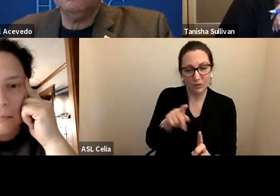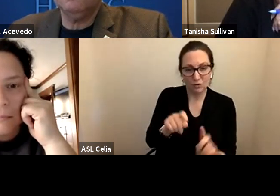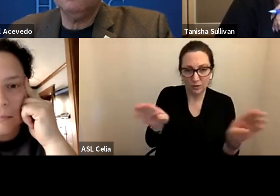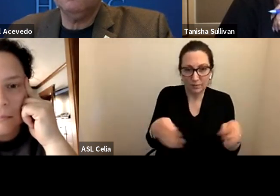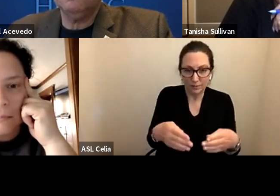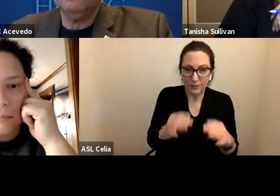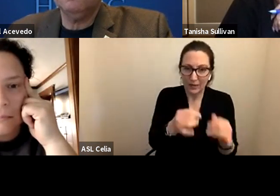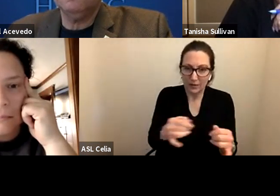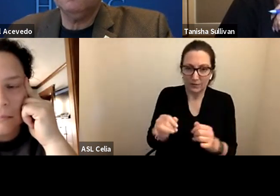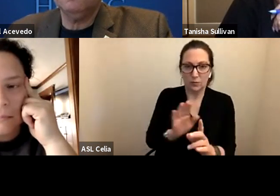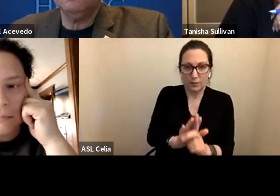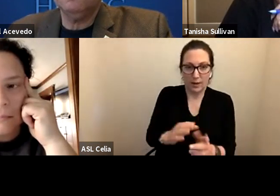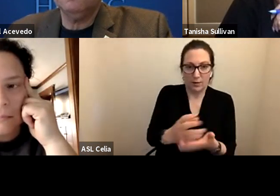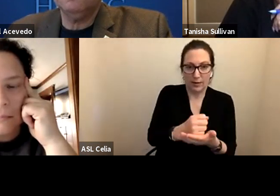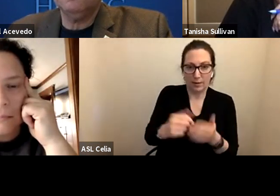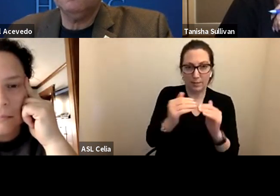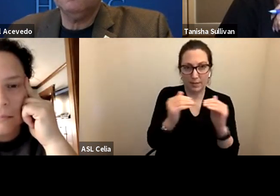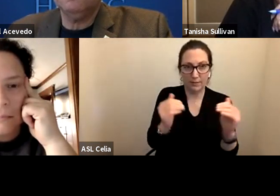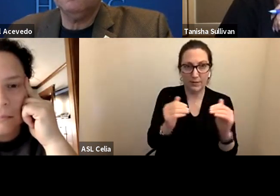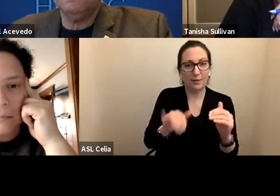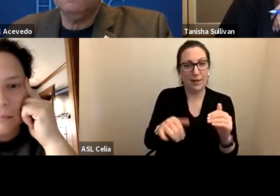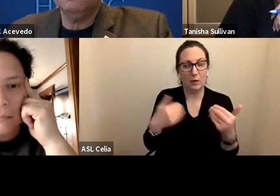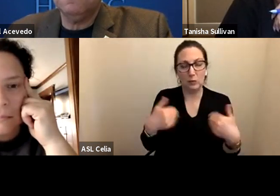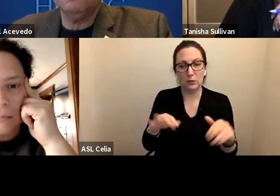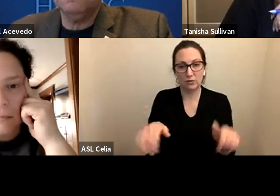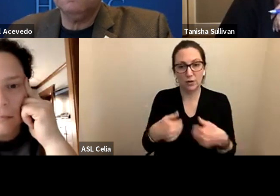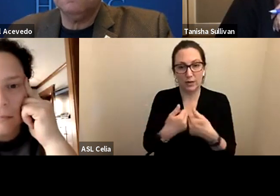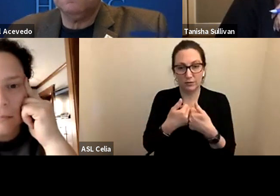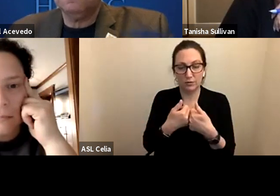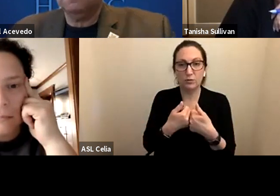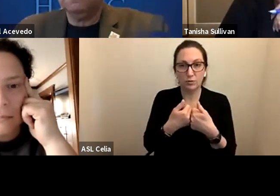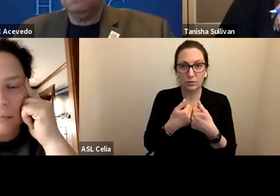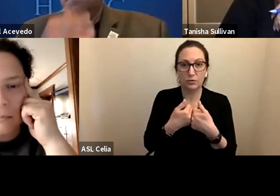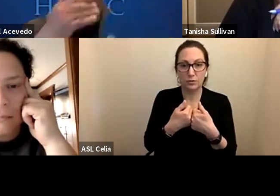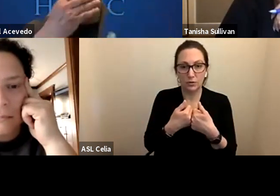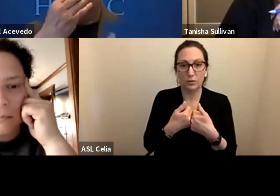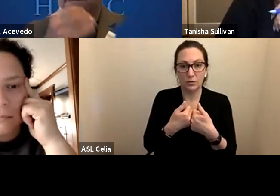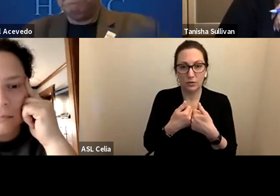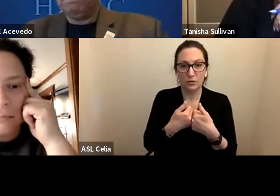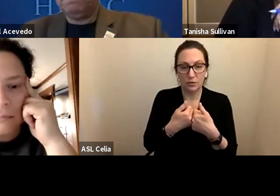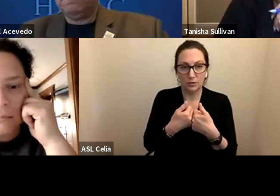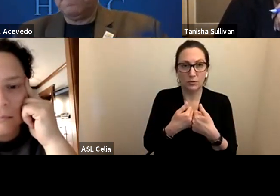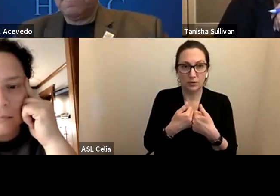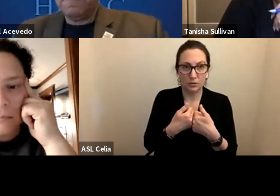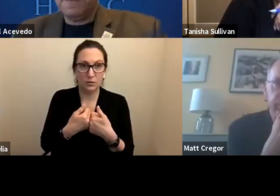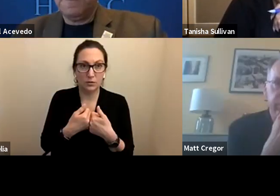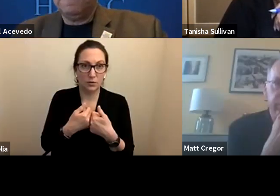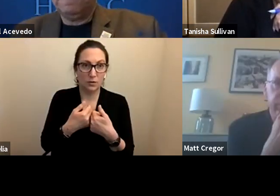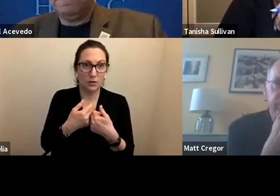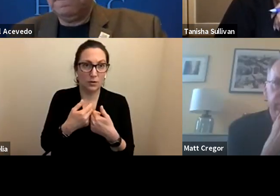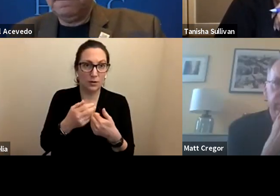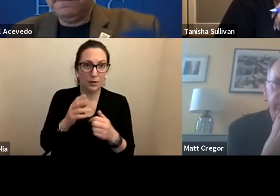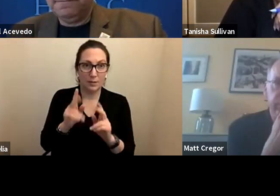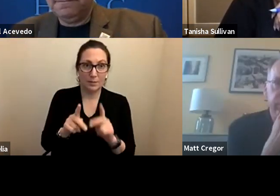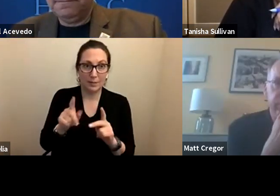income levels, which I think is very challenging based on the difficulty of people even submitting their own